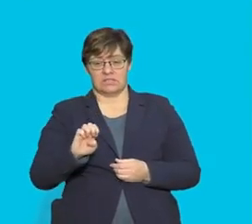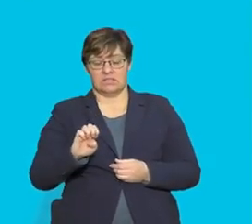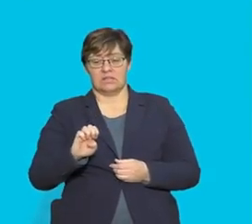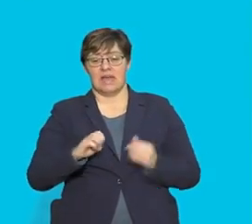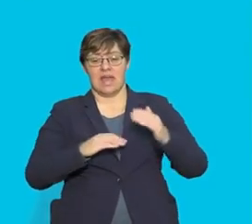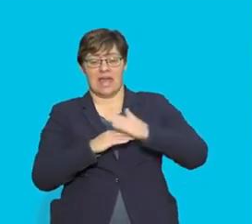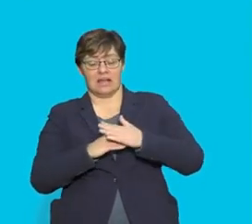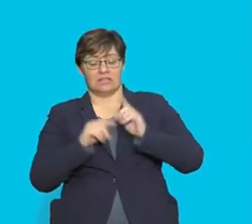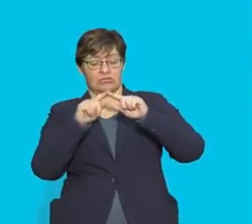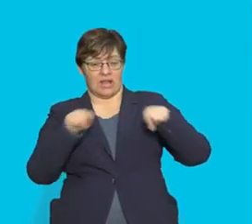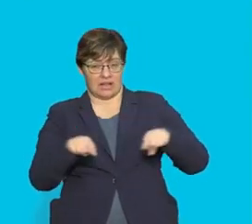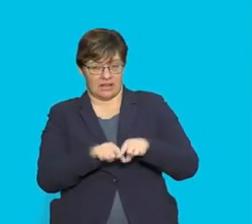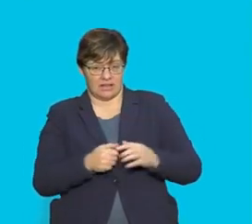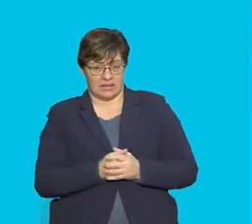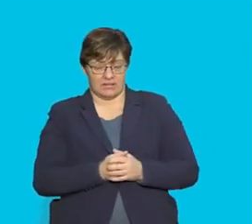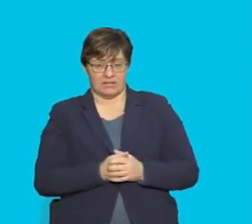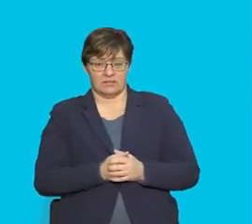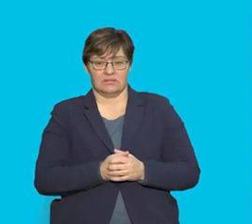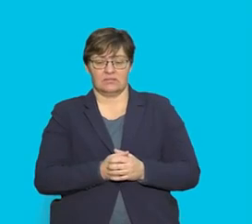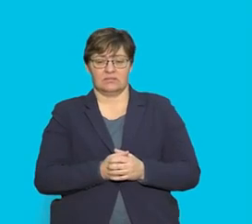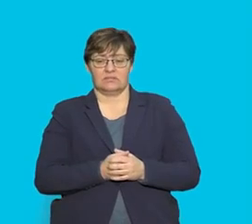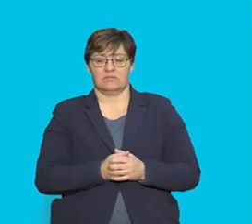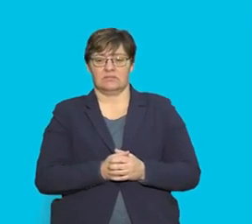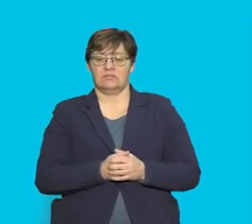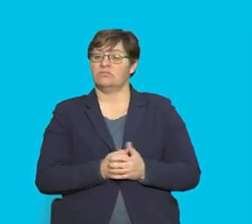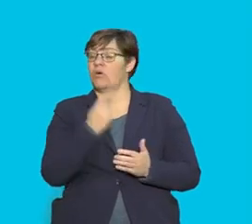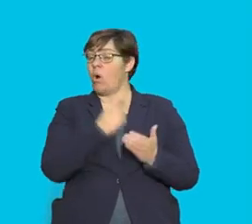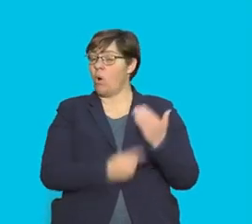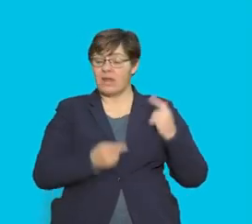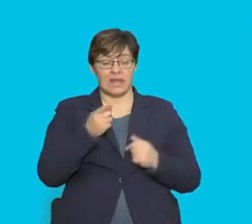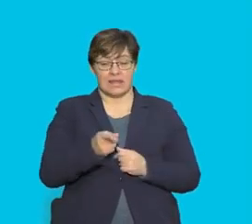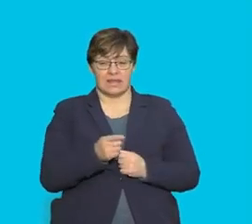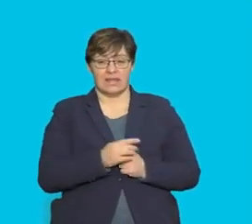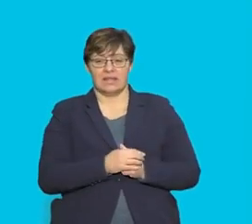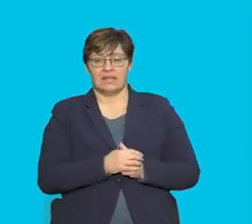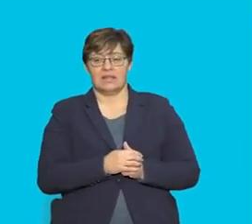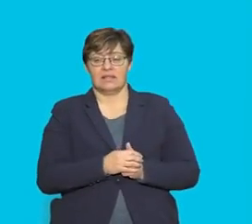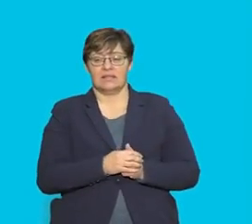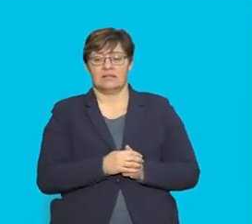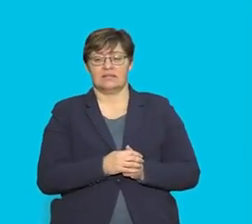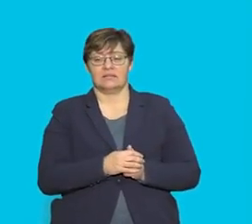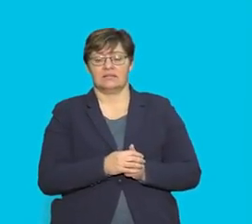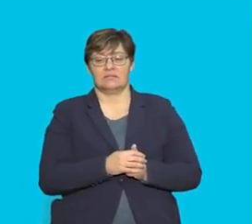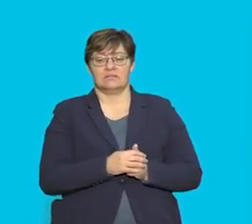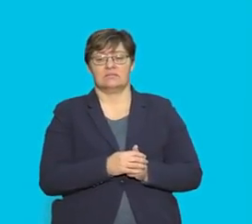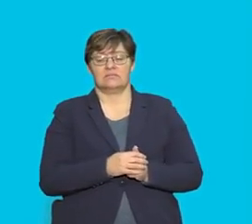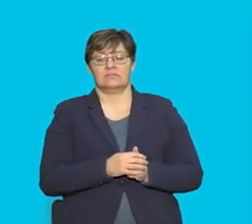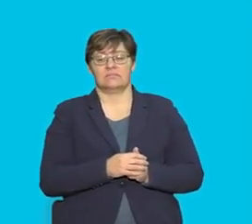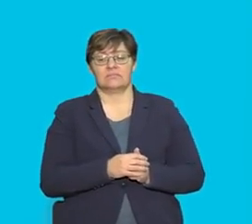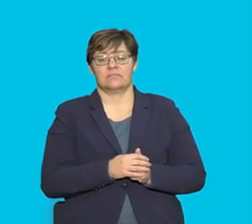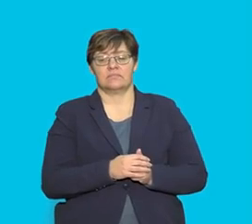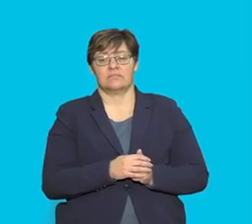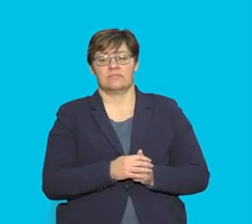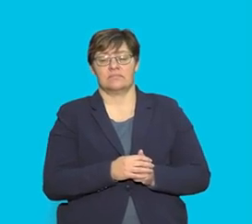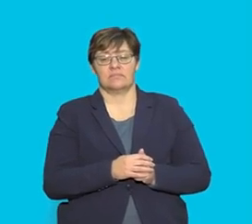angled triangle. This would mean the only angles you have in that are acute